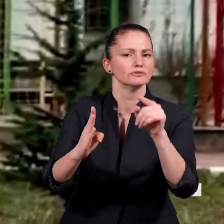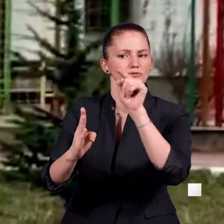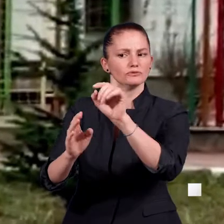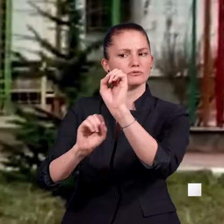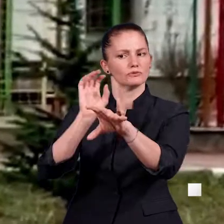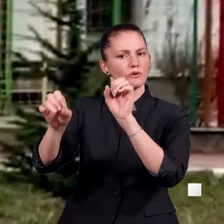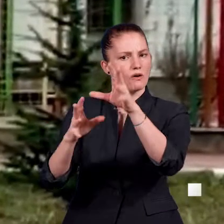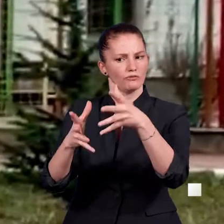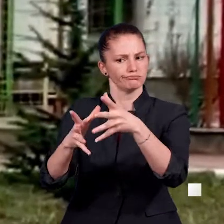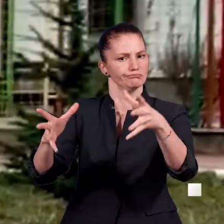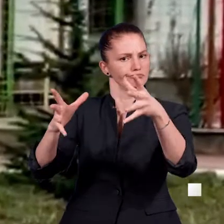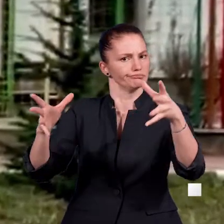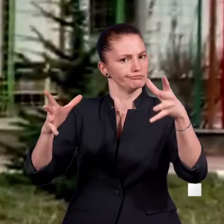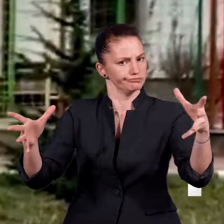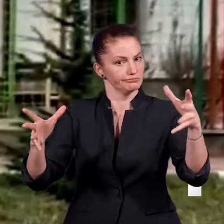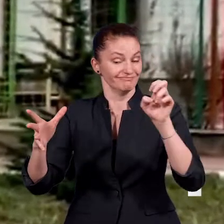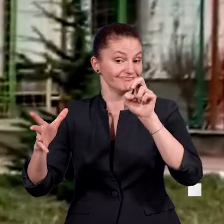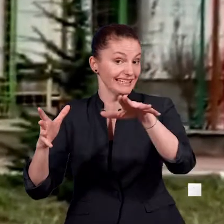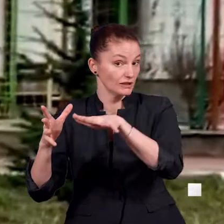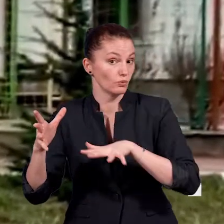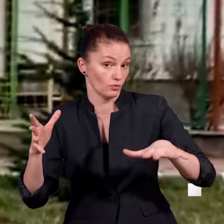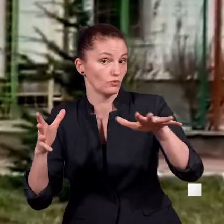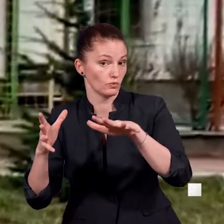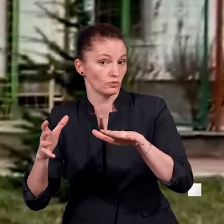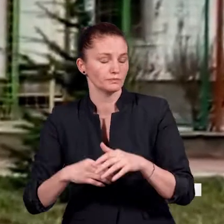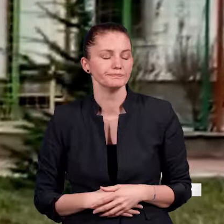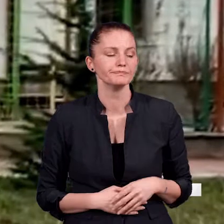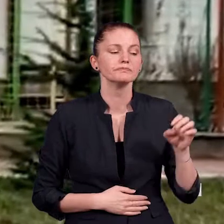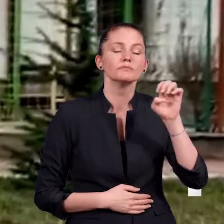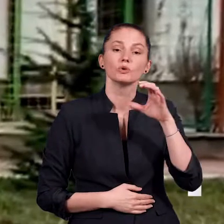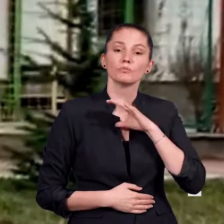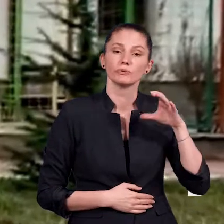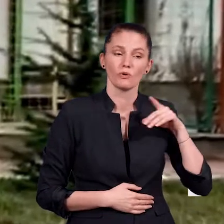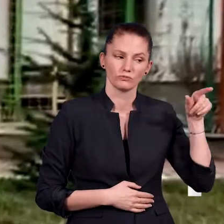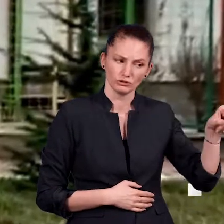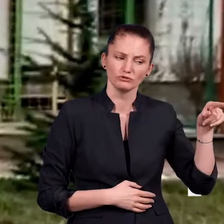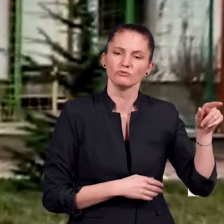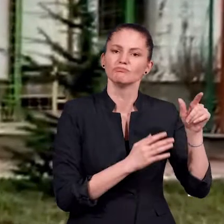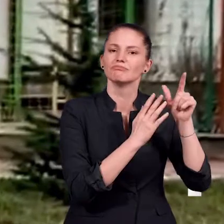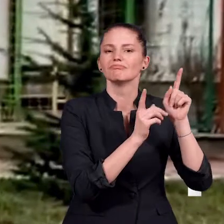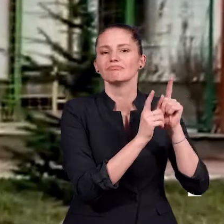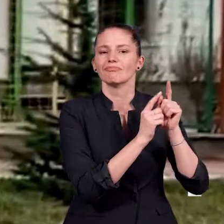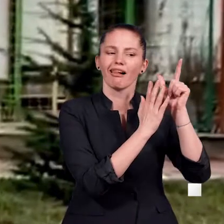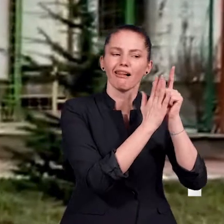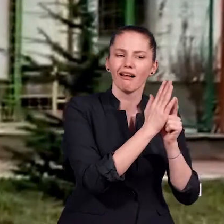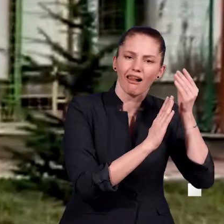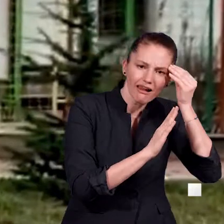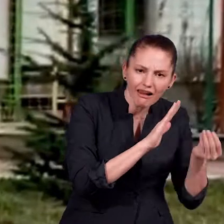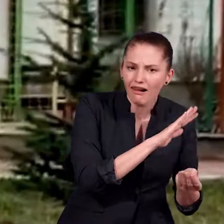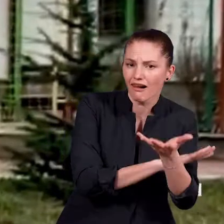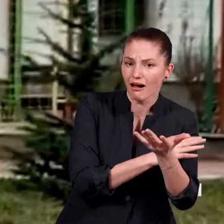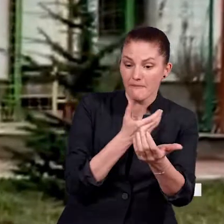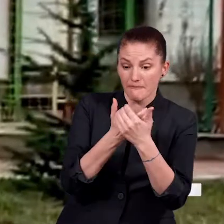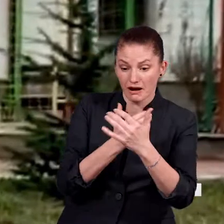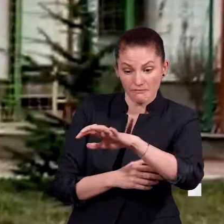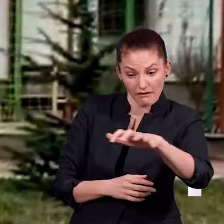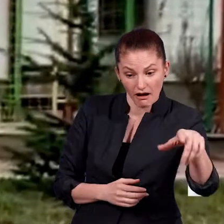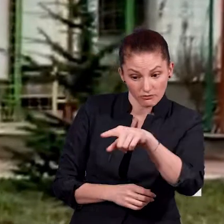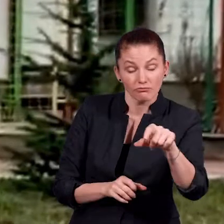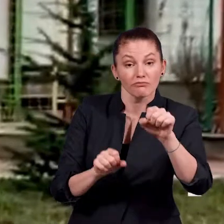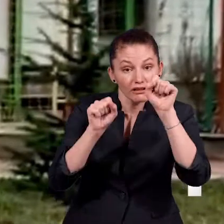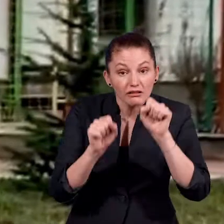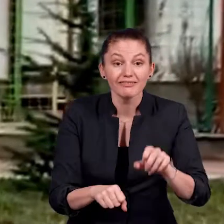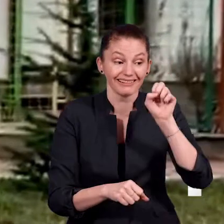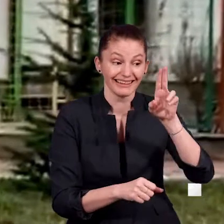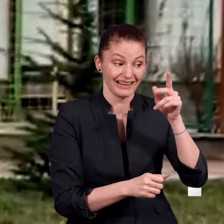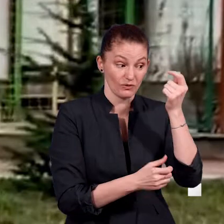EU. According to legal advice by the European Commission, member states are allowed to build or renovate